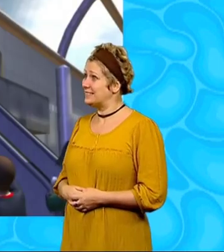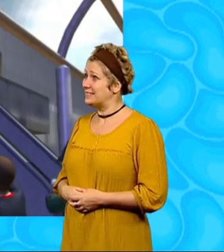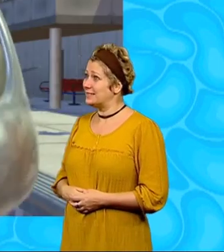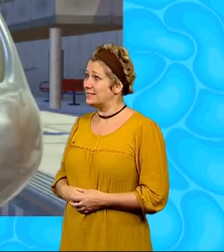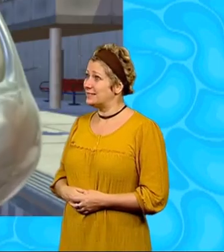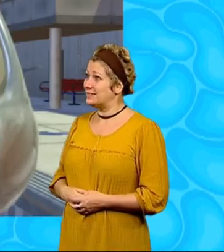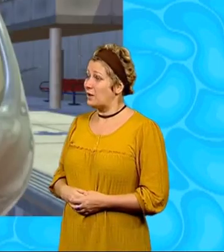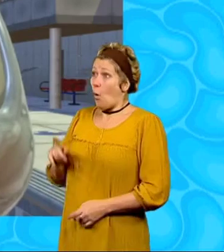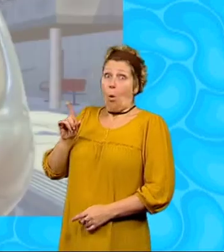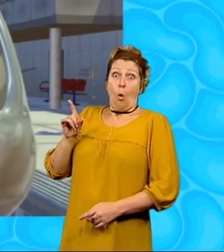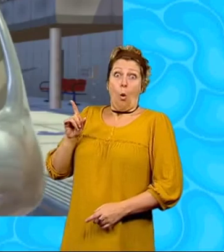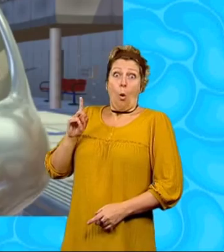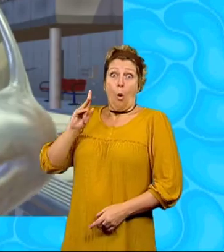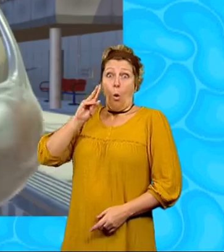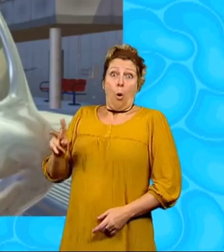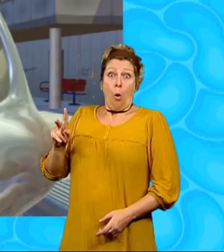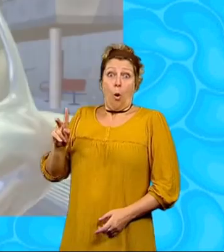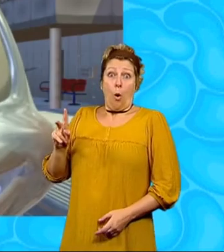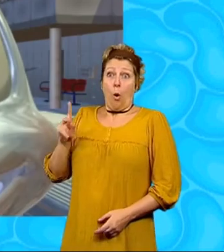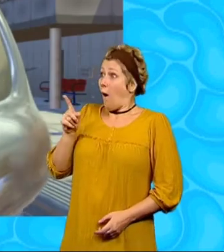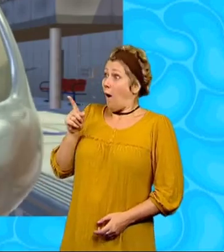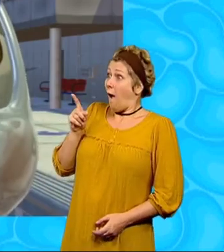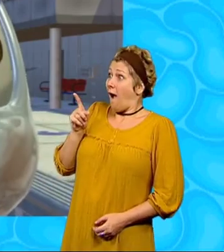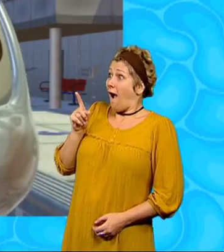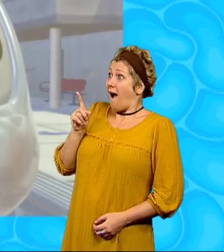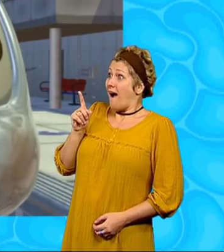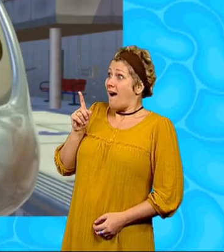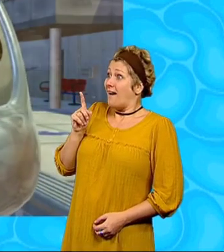Scarlet! There she is!